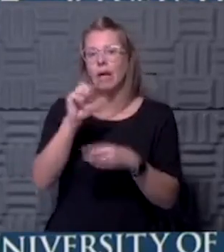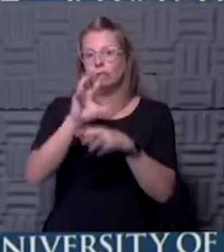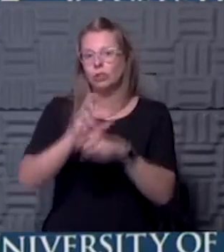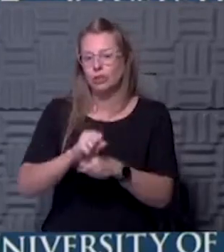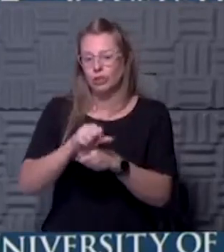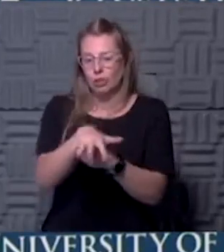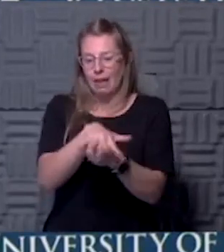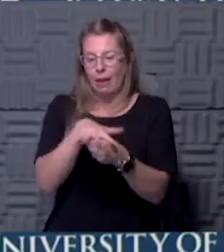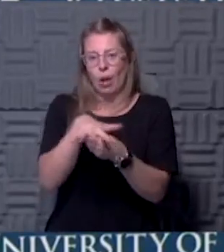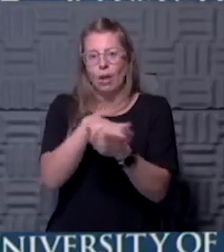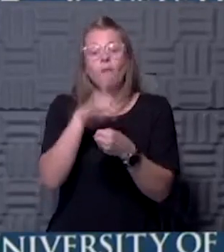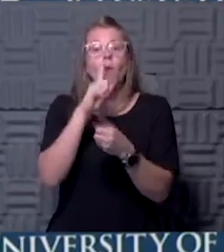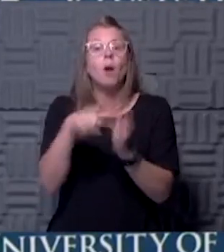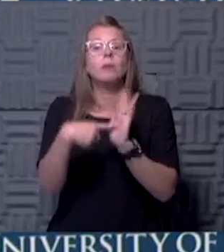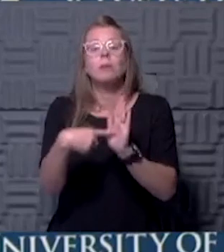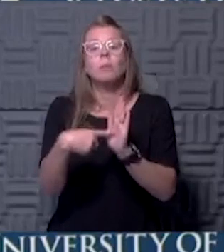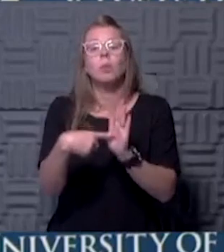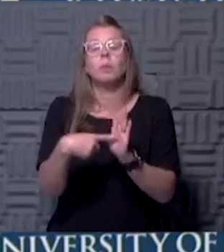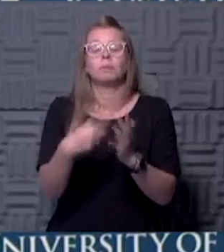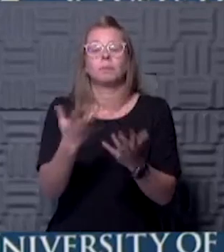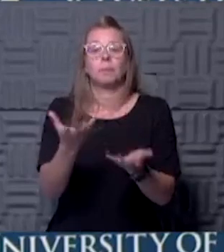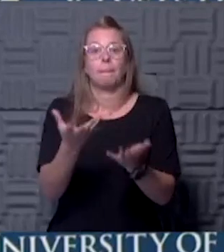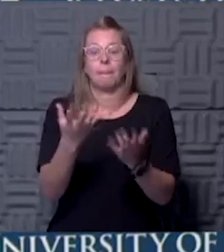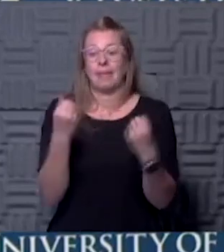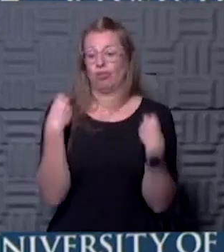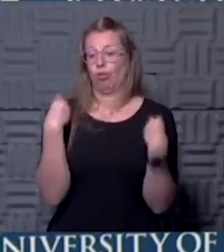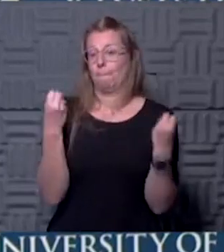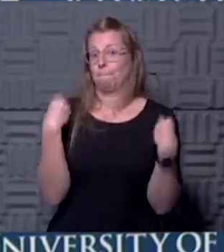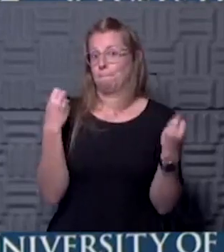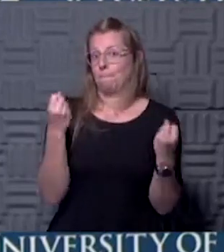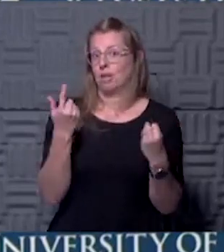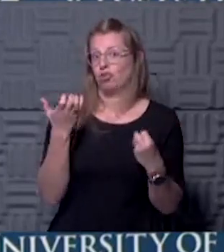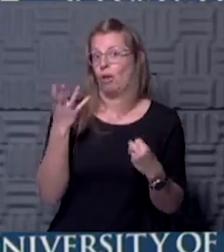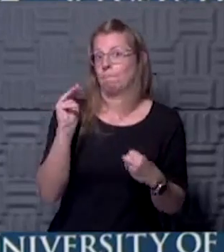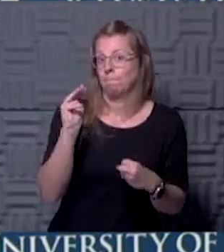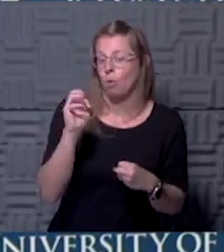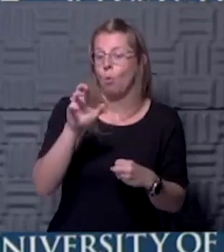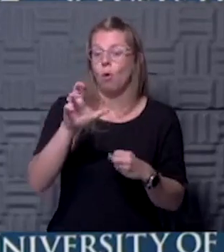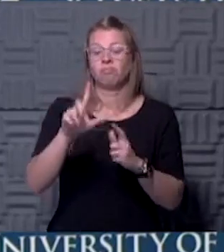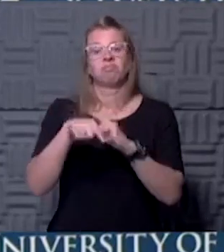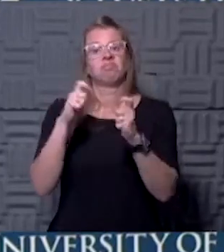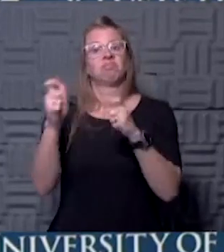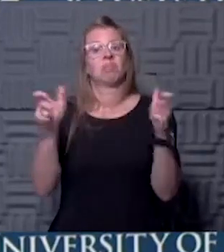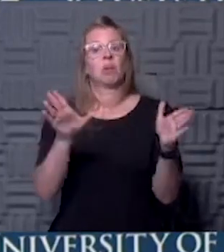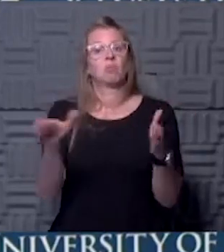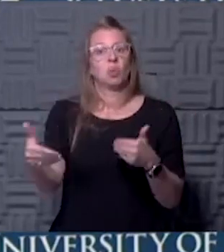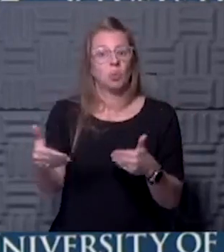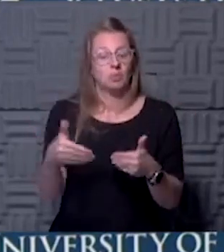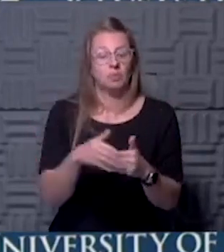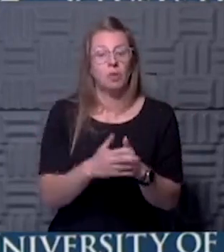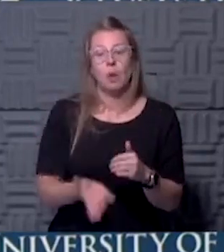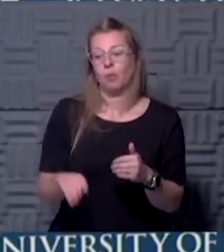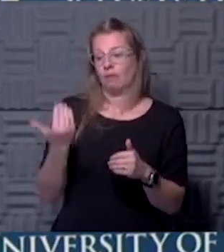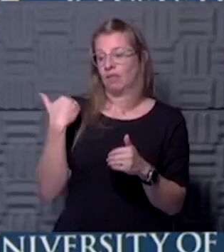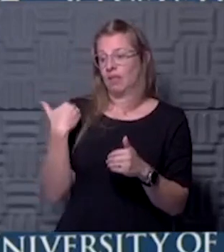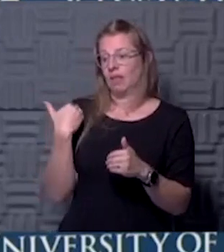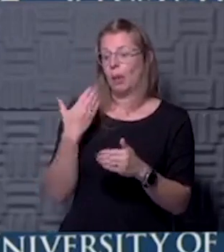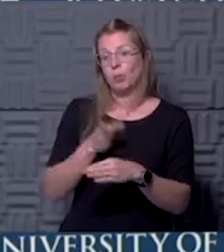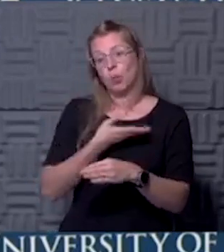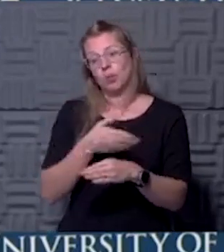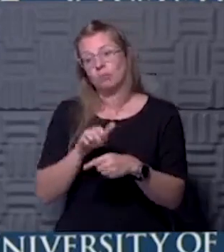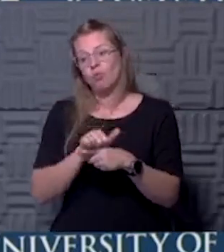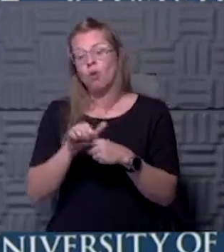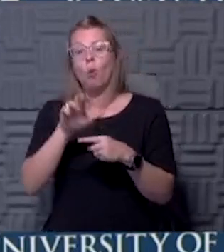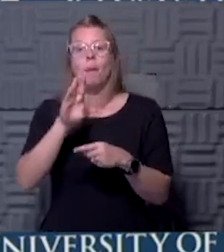spaces, for instance, like in the gymnasium or other larger rooms where maybe previously there would have been music practice